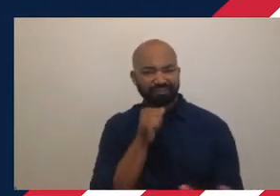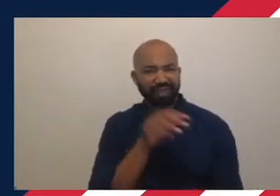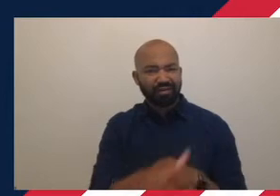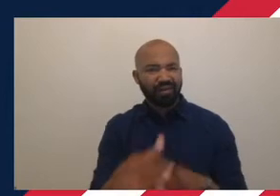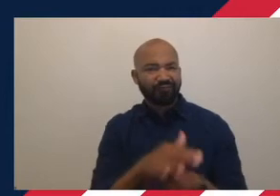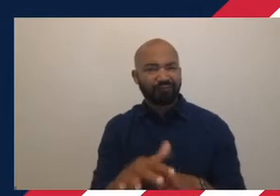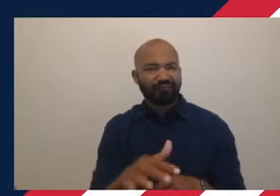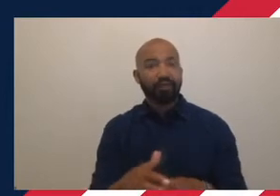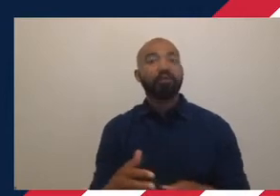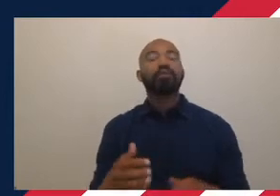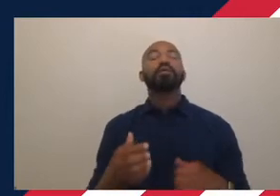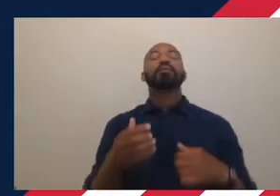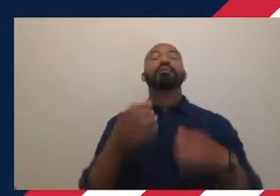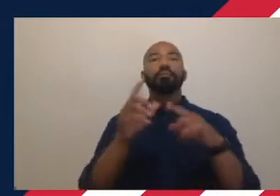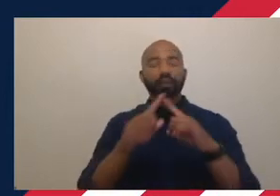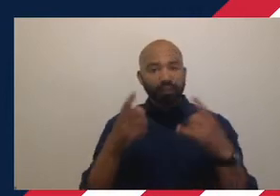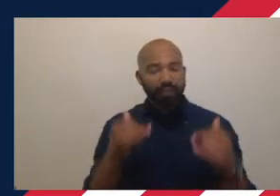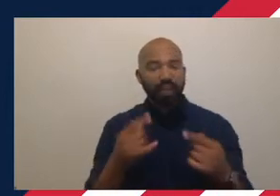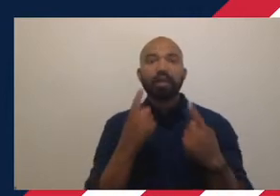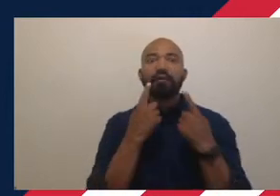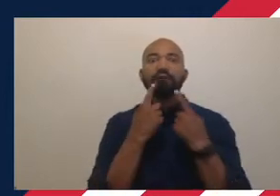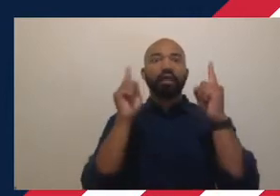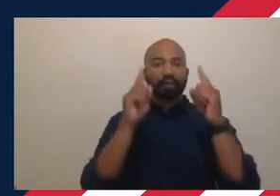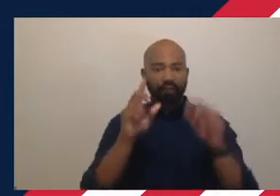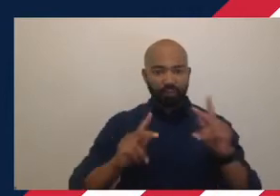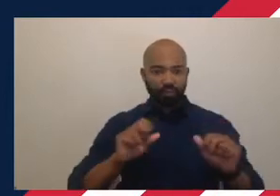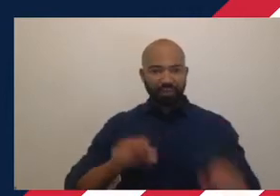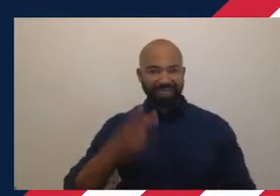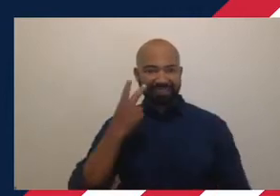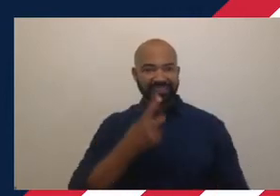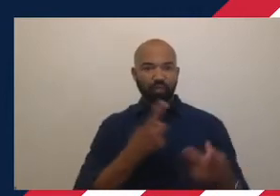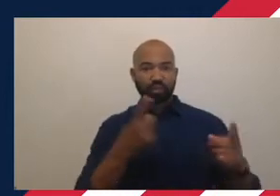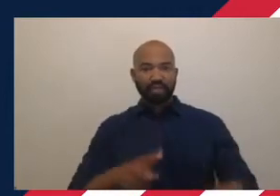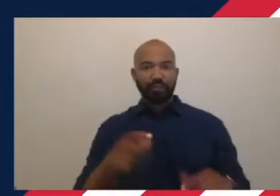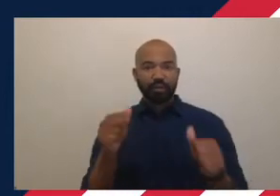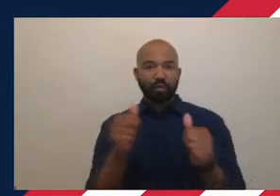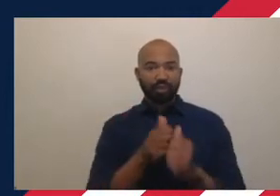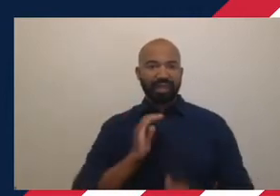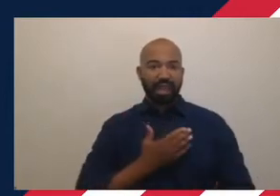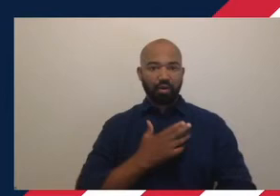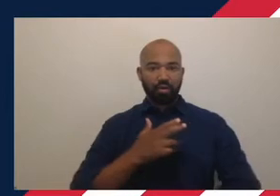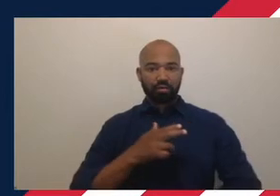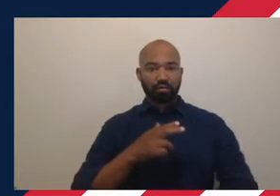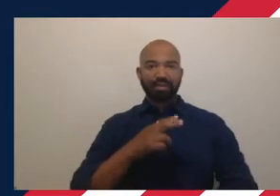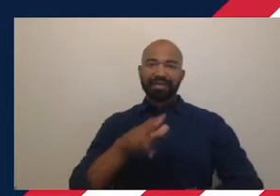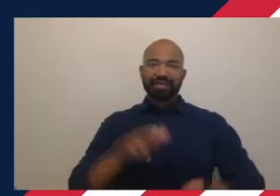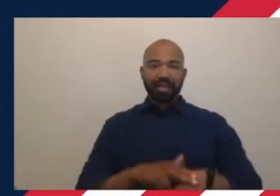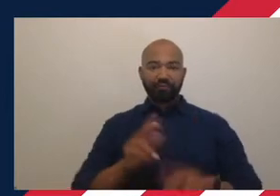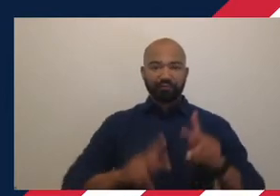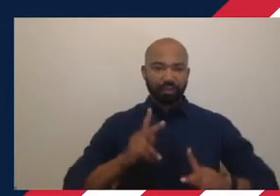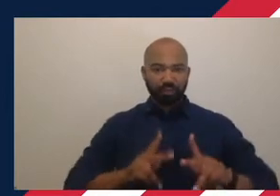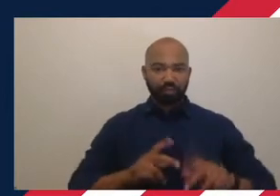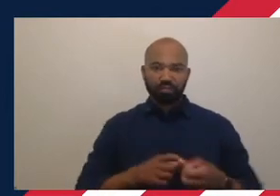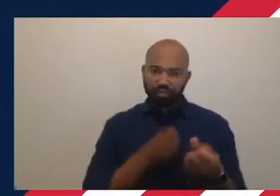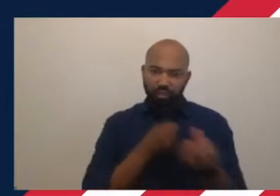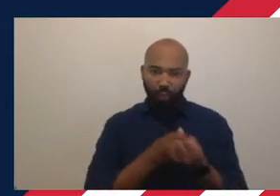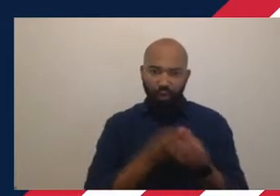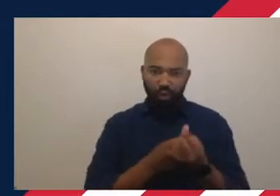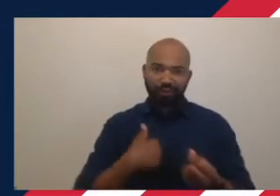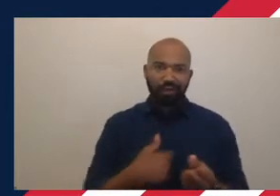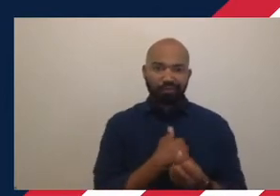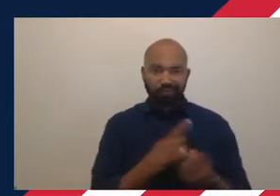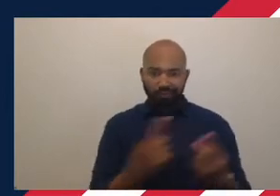finally seeing what's happening in Indian country and supporting us shoulder to shoulder to let our